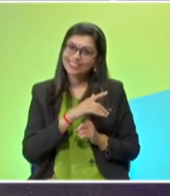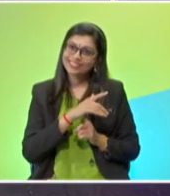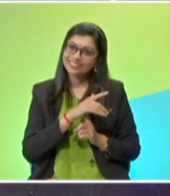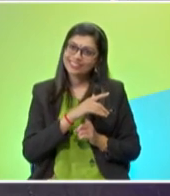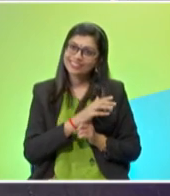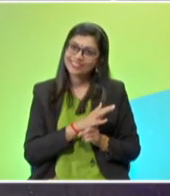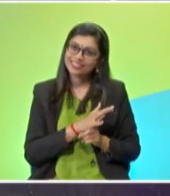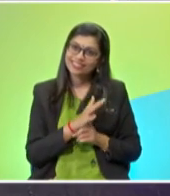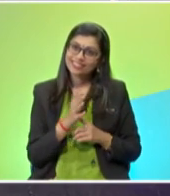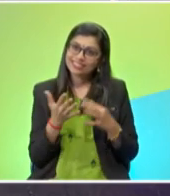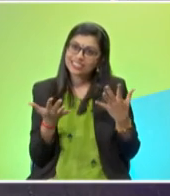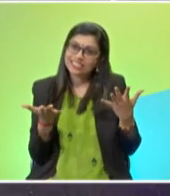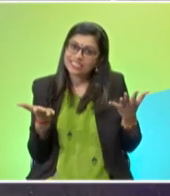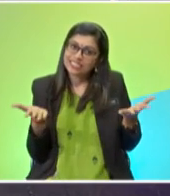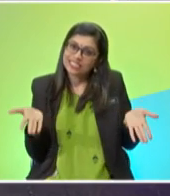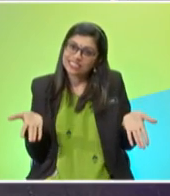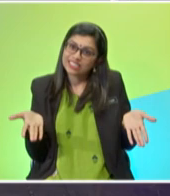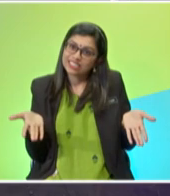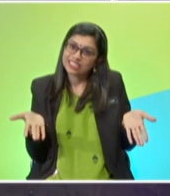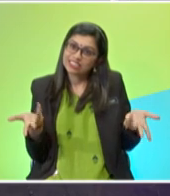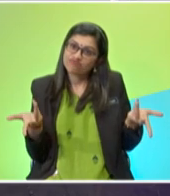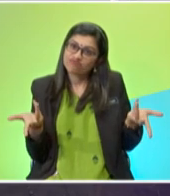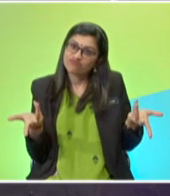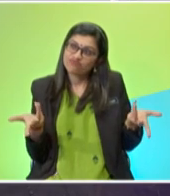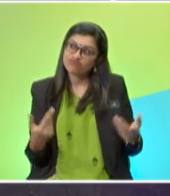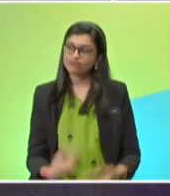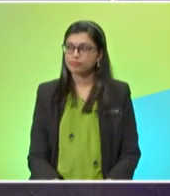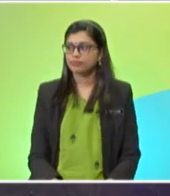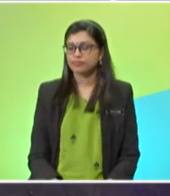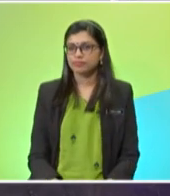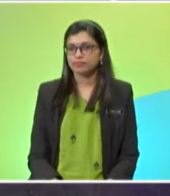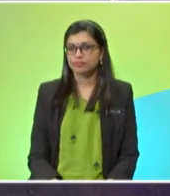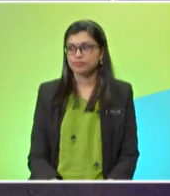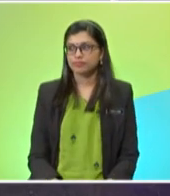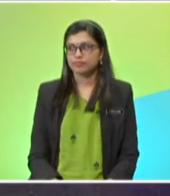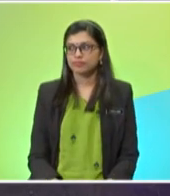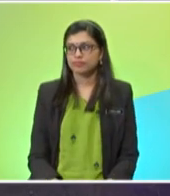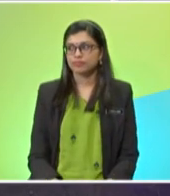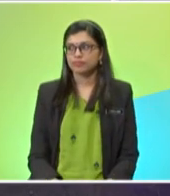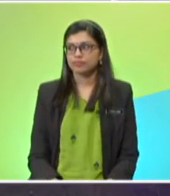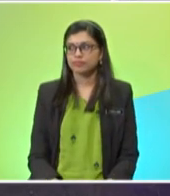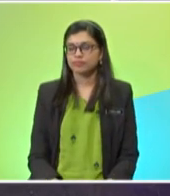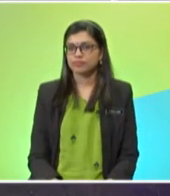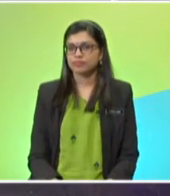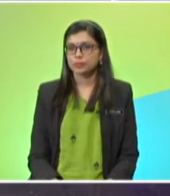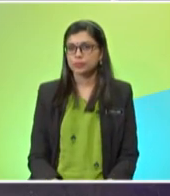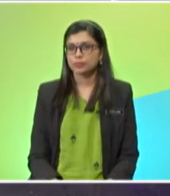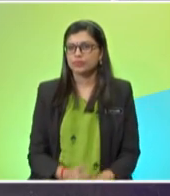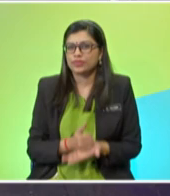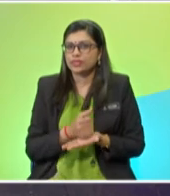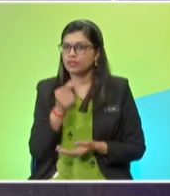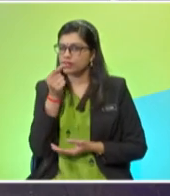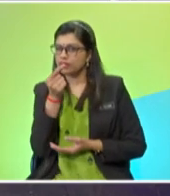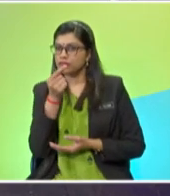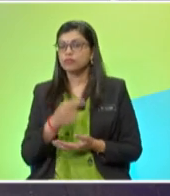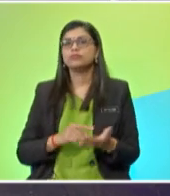is it not? No, I don't think so. Can we have a clue, Teacher Kenanga? Oh, okay, you want a clue? It starts